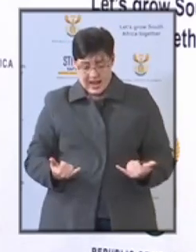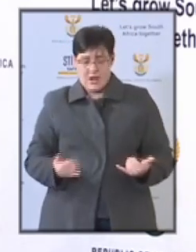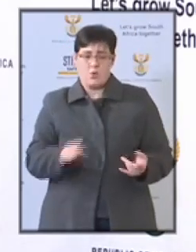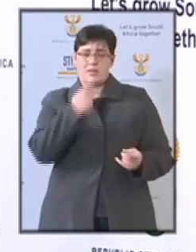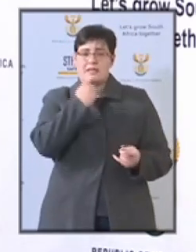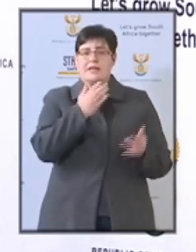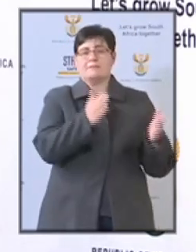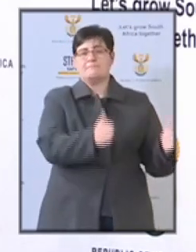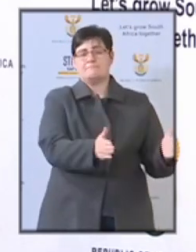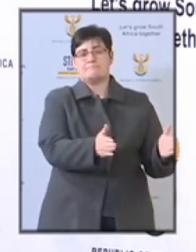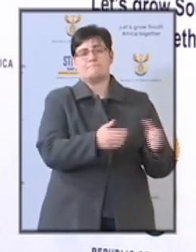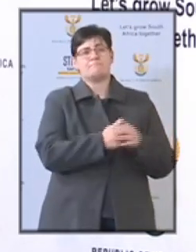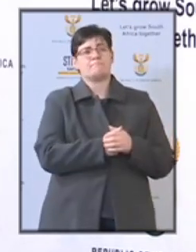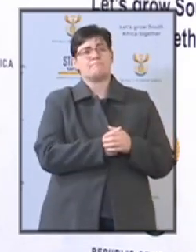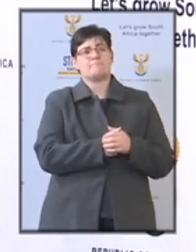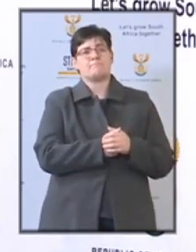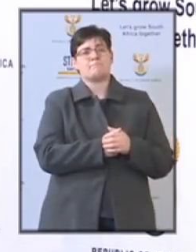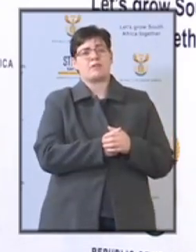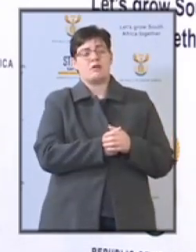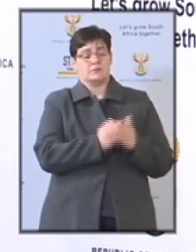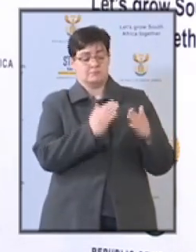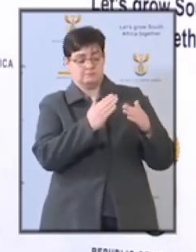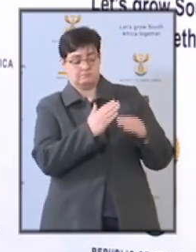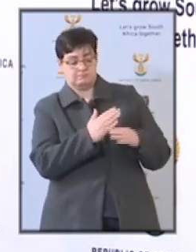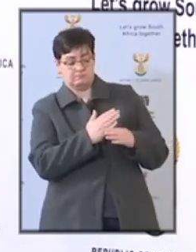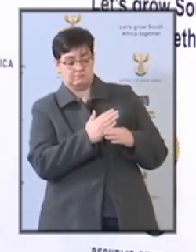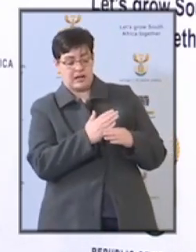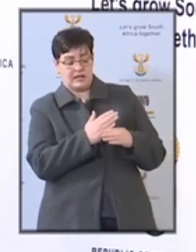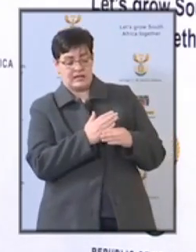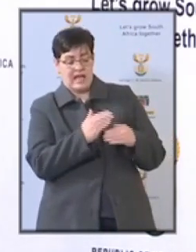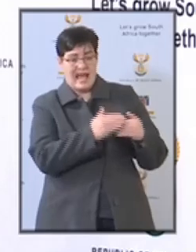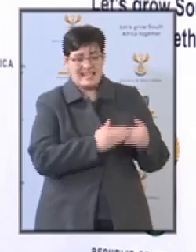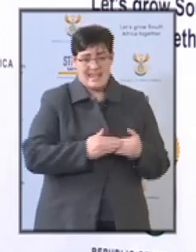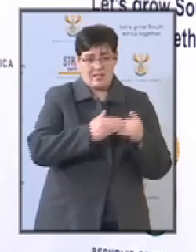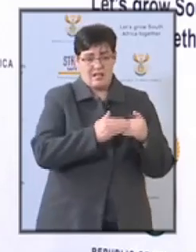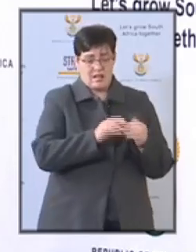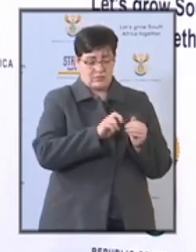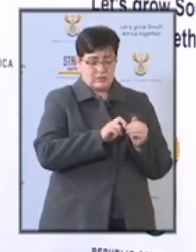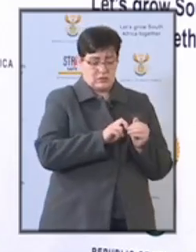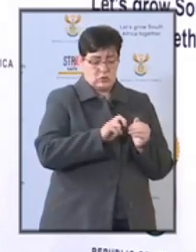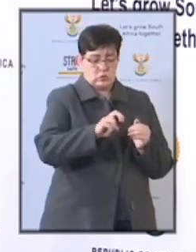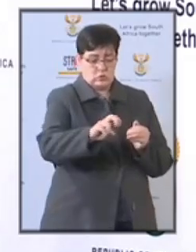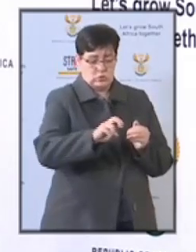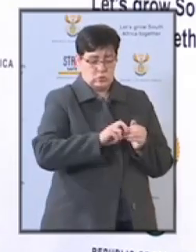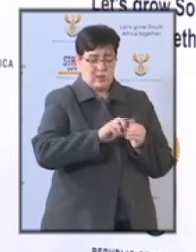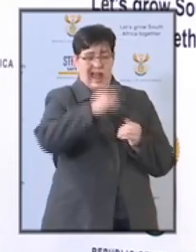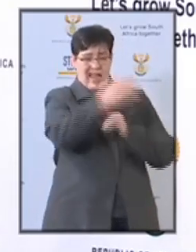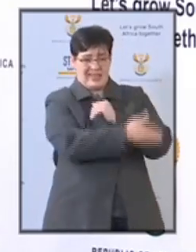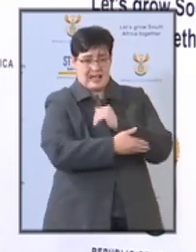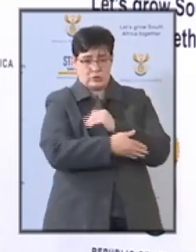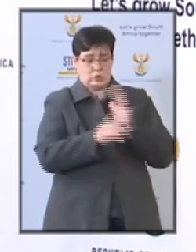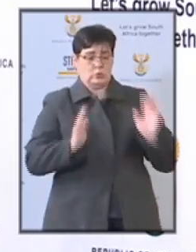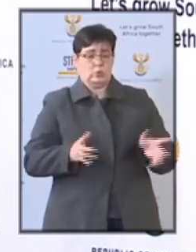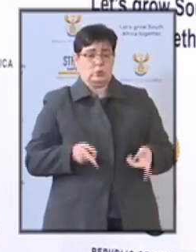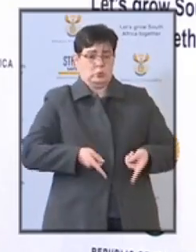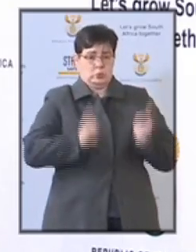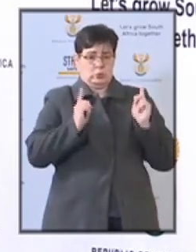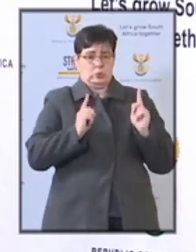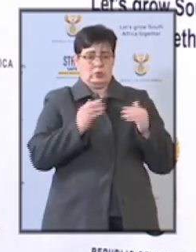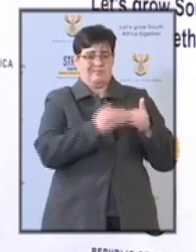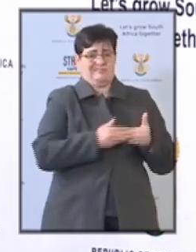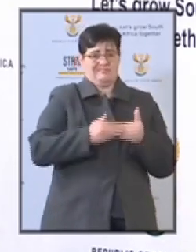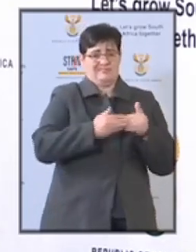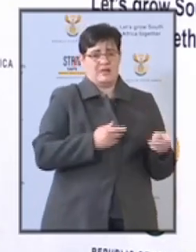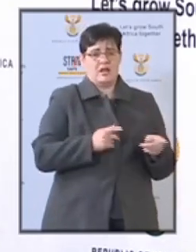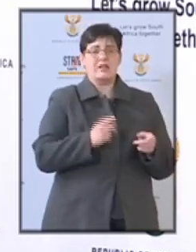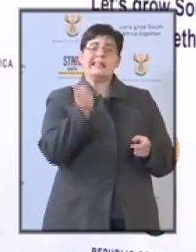say, is cautious about moving from one country to the other. Previously, somebody could easily come